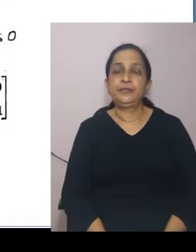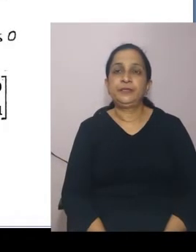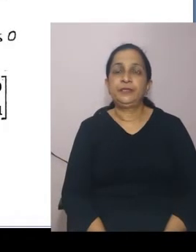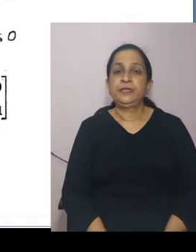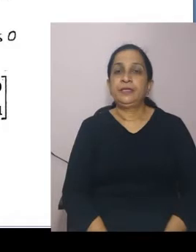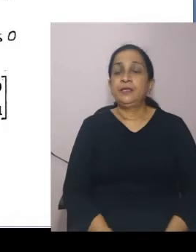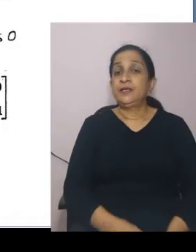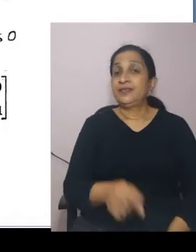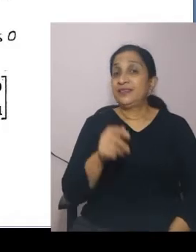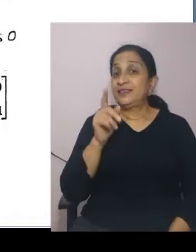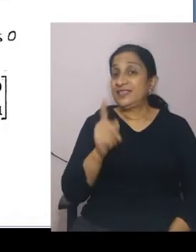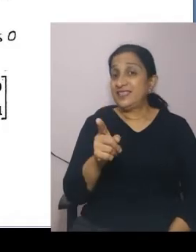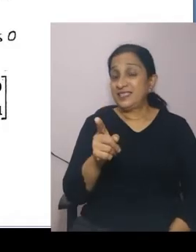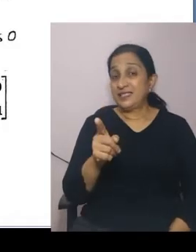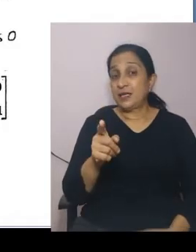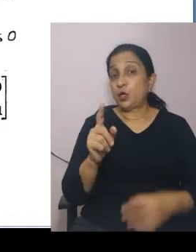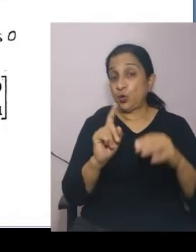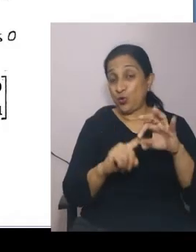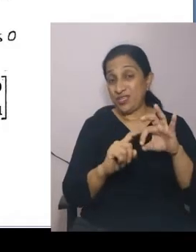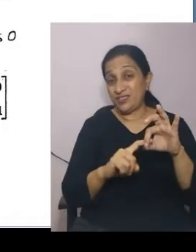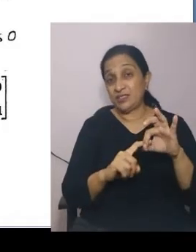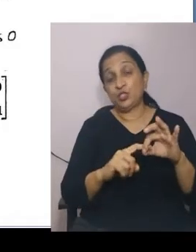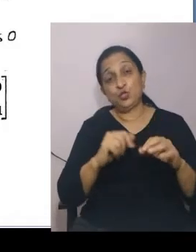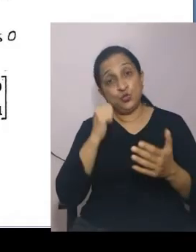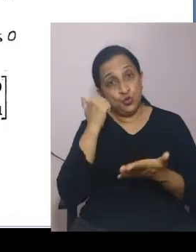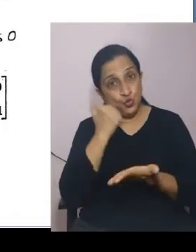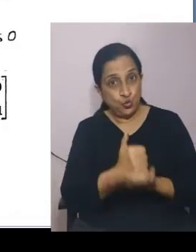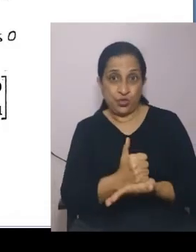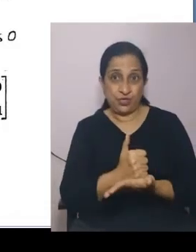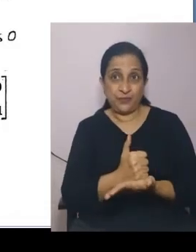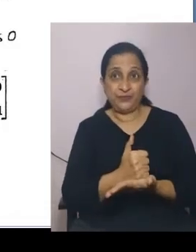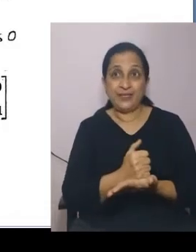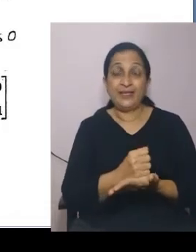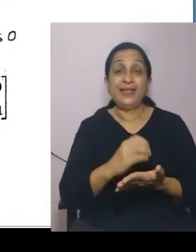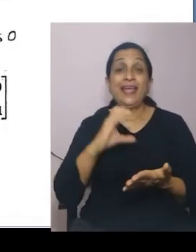There will be definitely one problem on